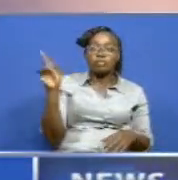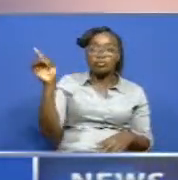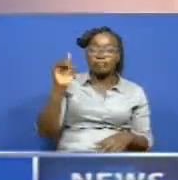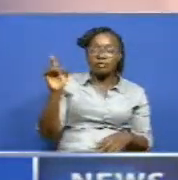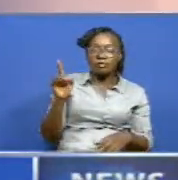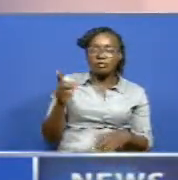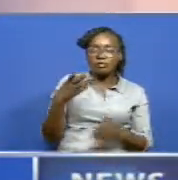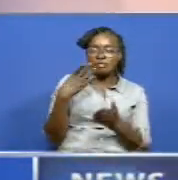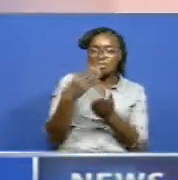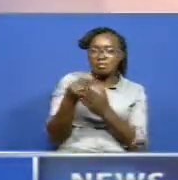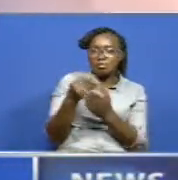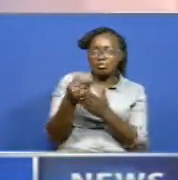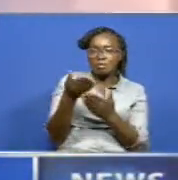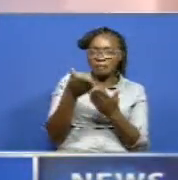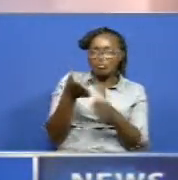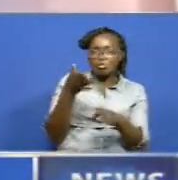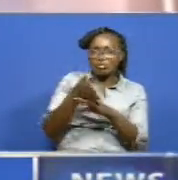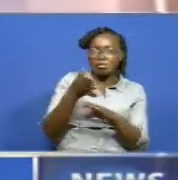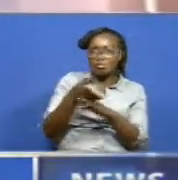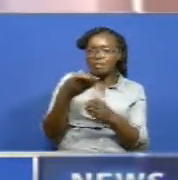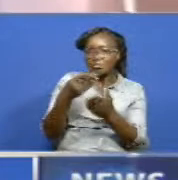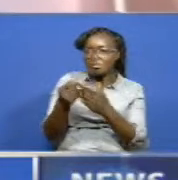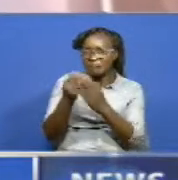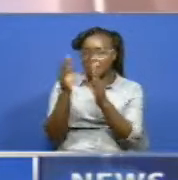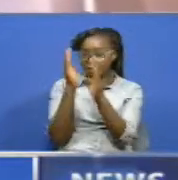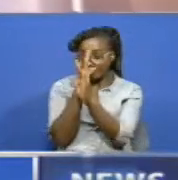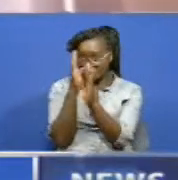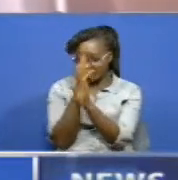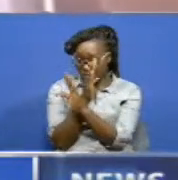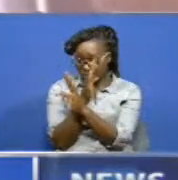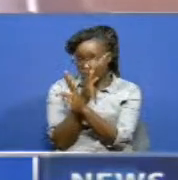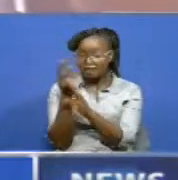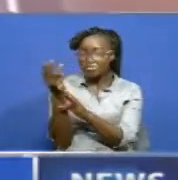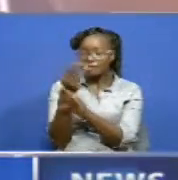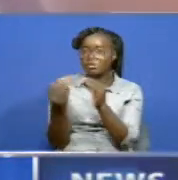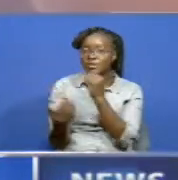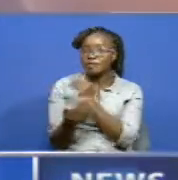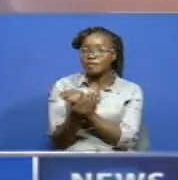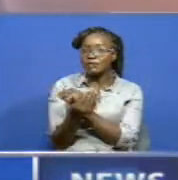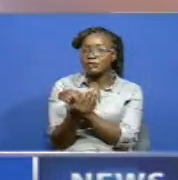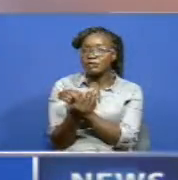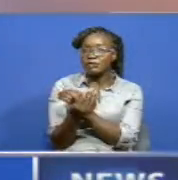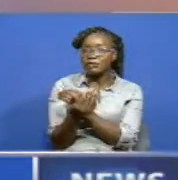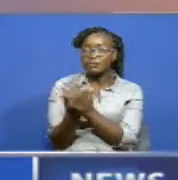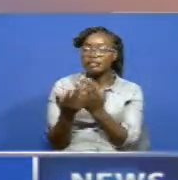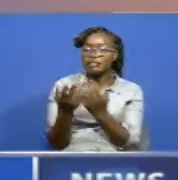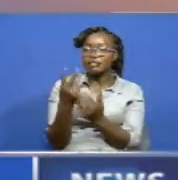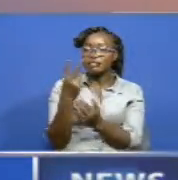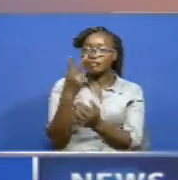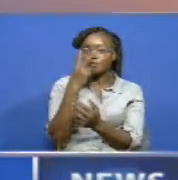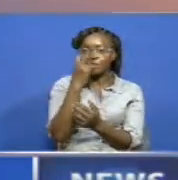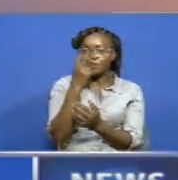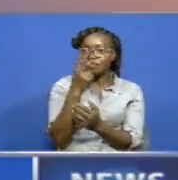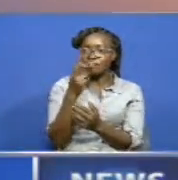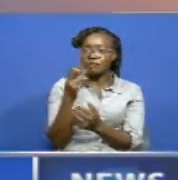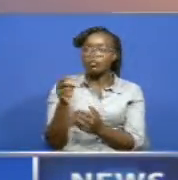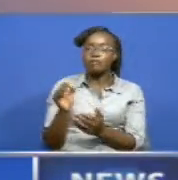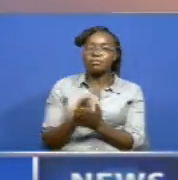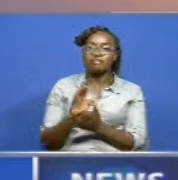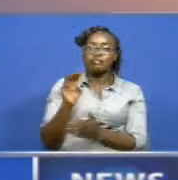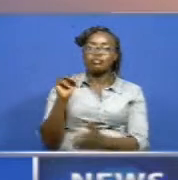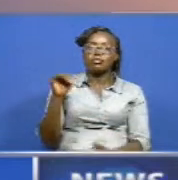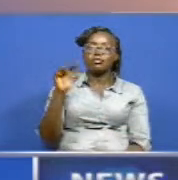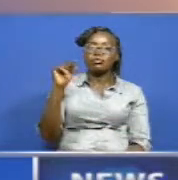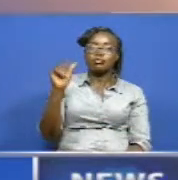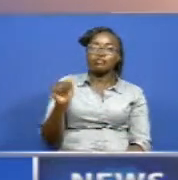of shillings in fake currency was hidden. During the Wednesday morning raid, 2 suspects, namely Samuel Maina